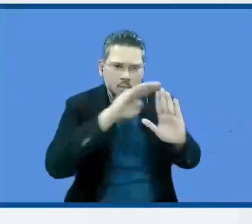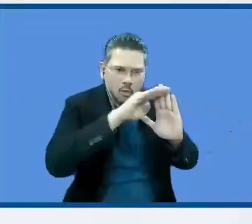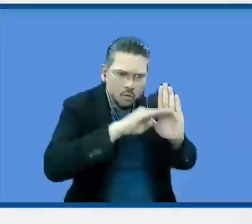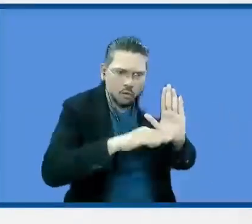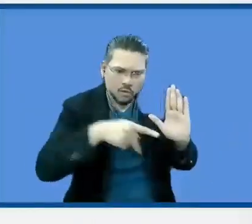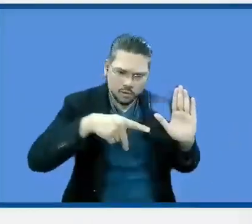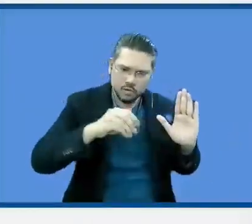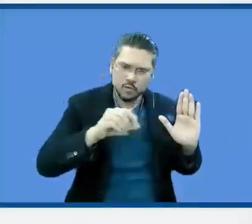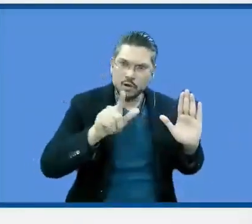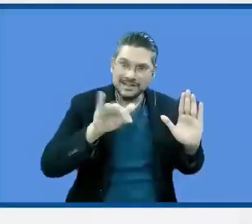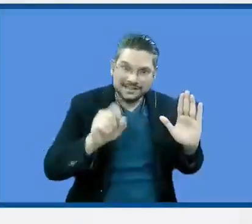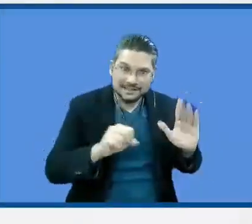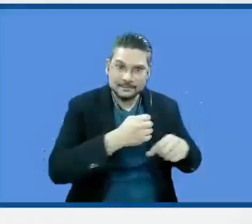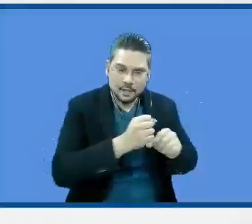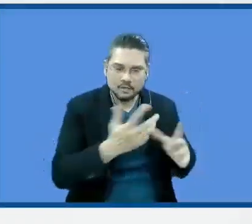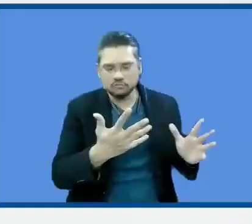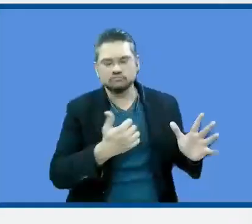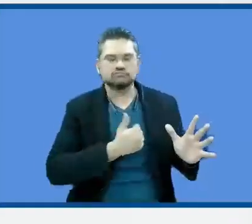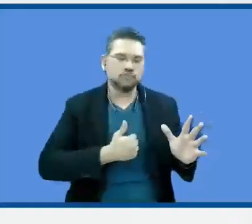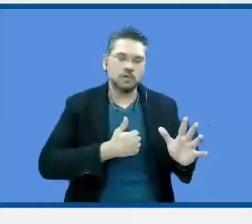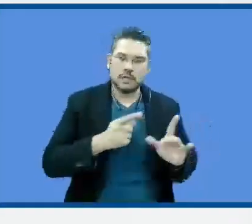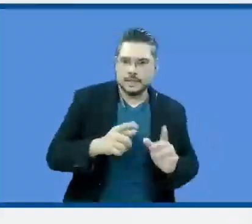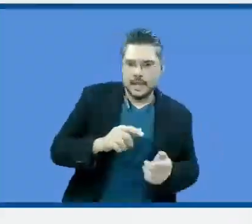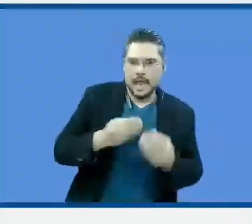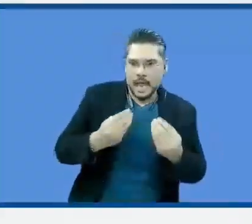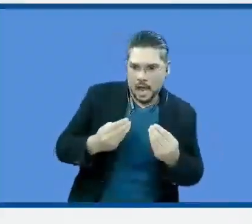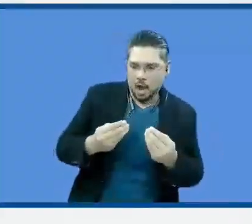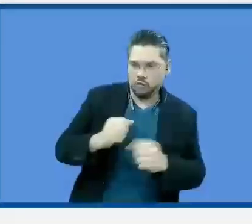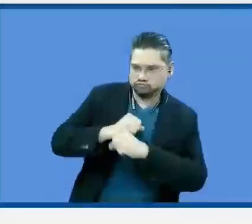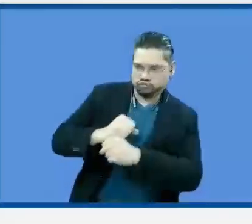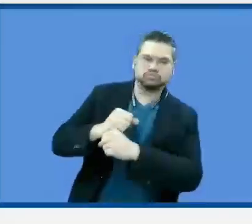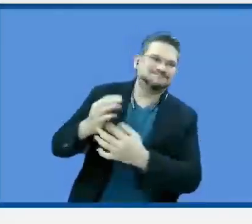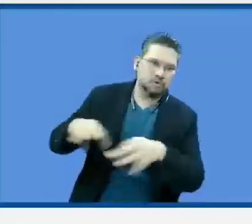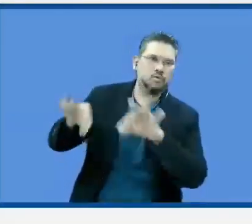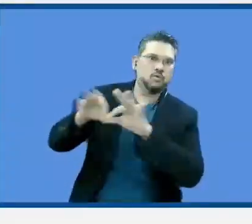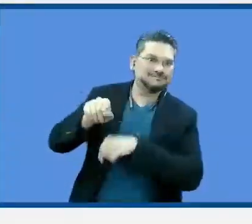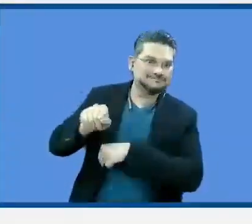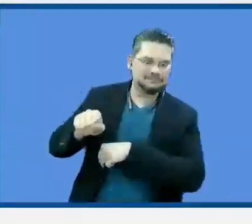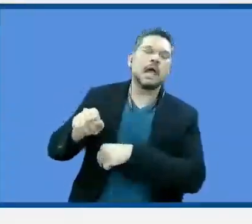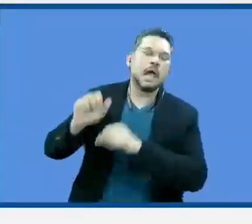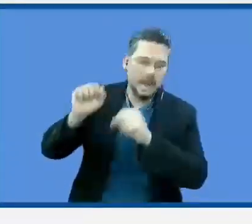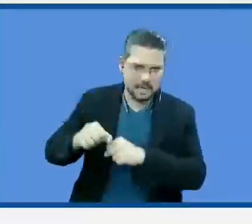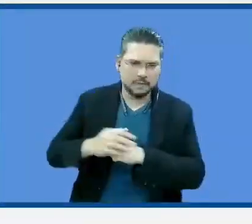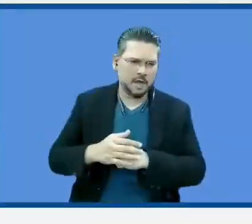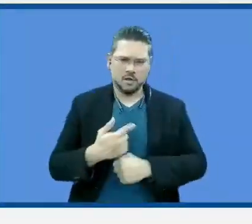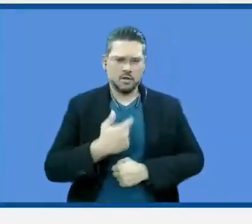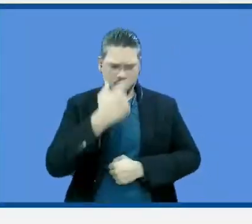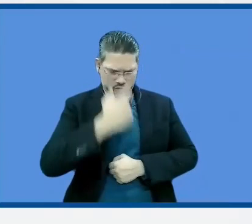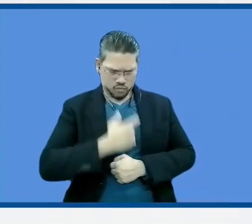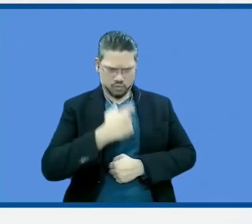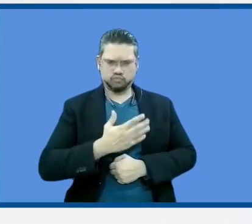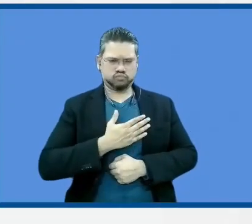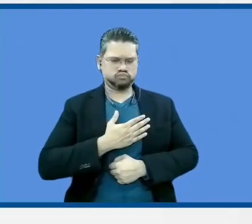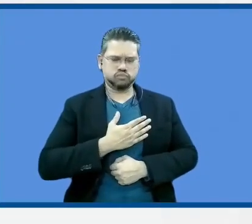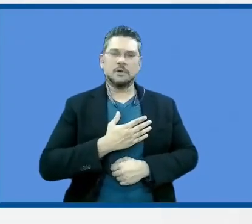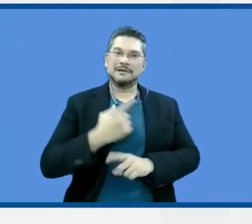out, the importance of resiliency, not only in terms of an individual commitment, but also from the, at the state level.